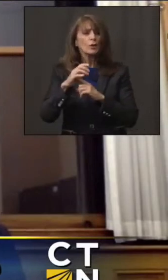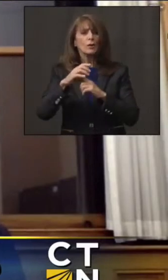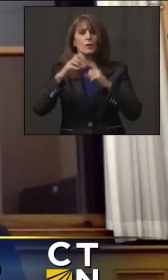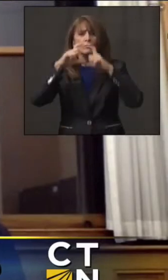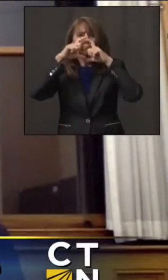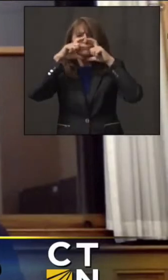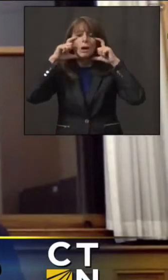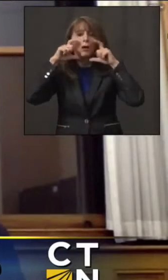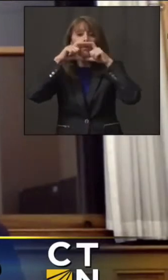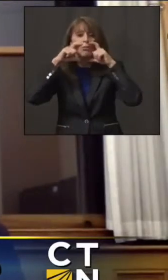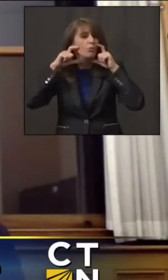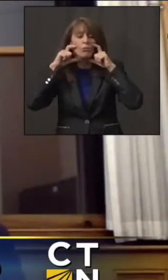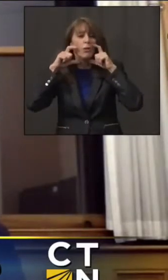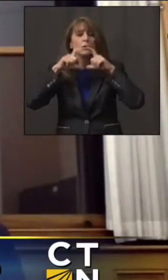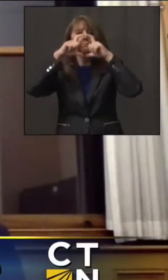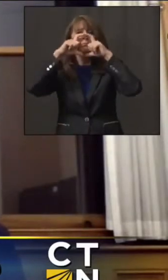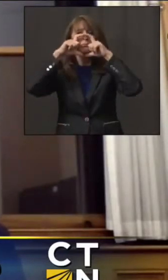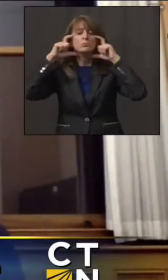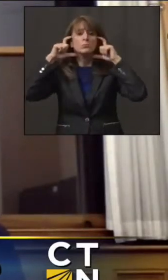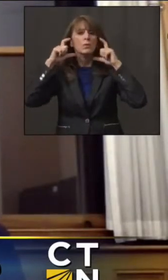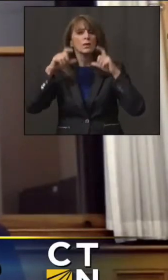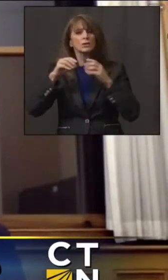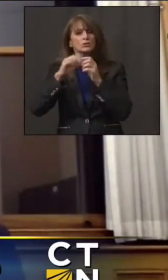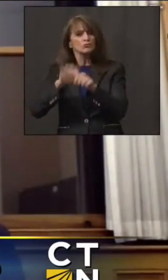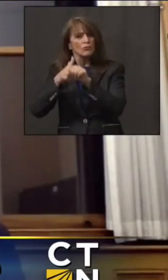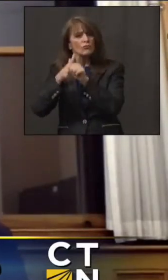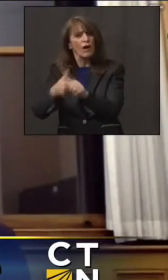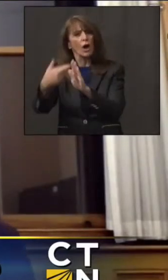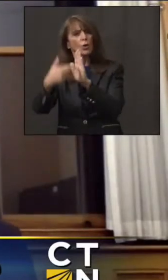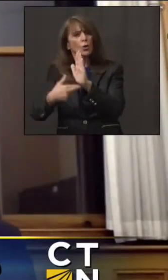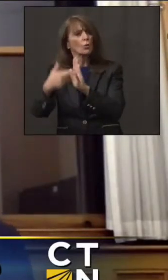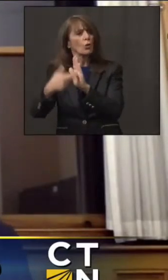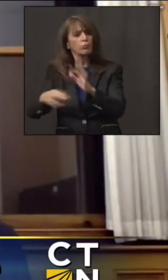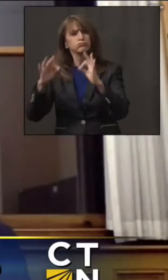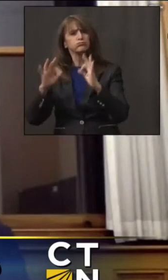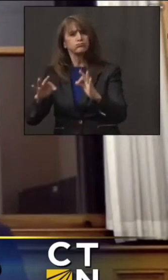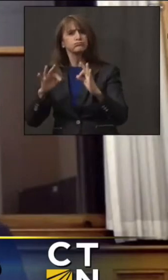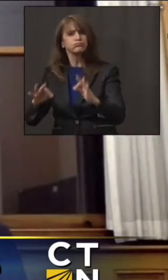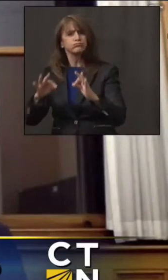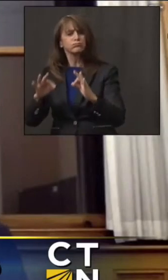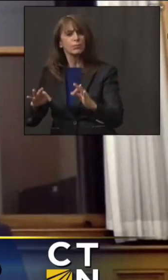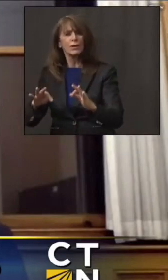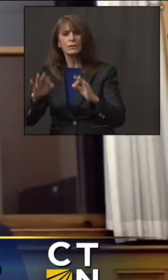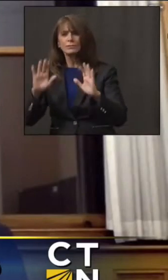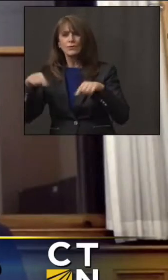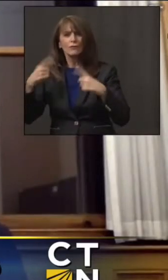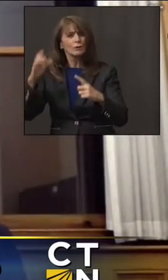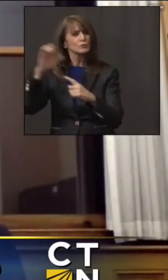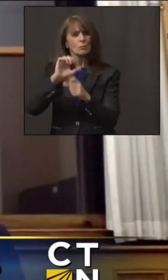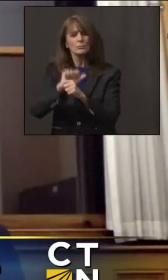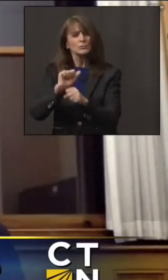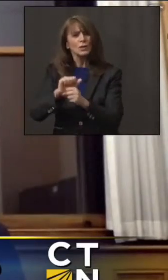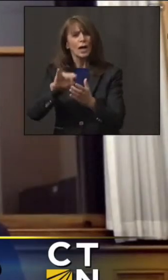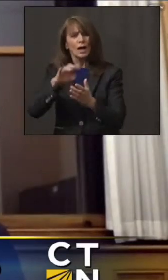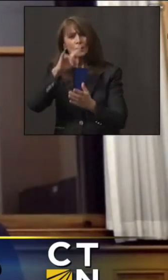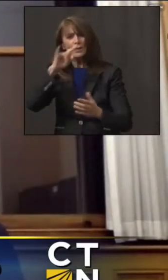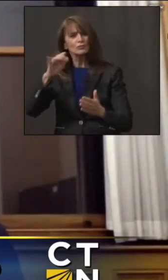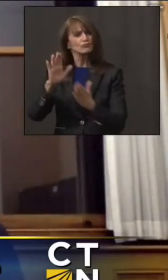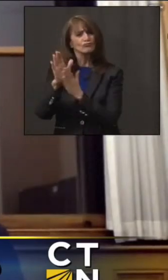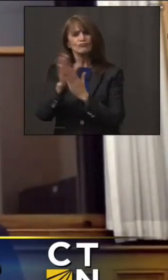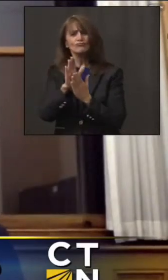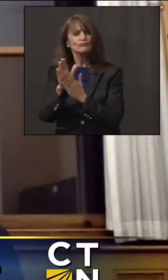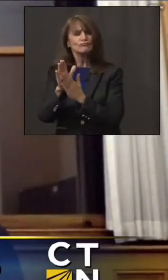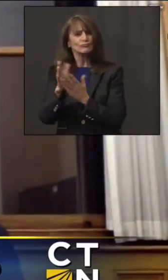all the time. Kids are very adaptable. They follow the rules, and they've done a fantastic job, and the results speak for themselves.